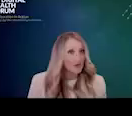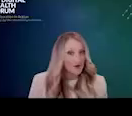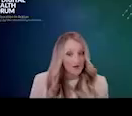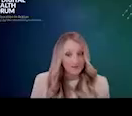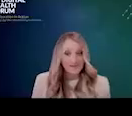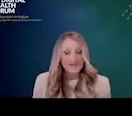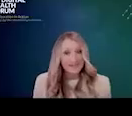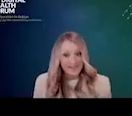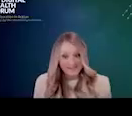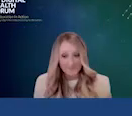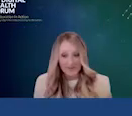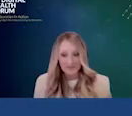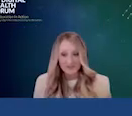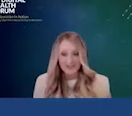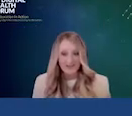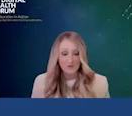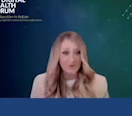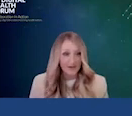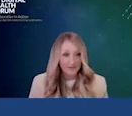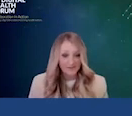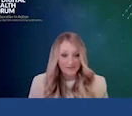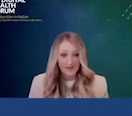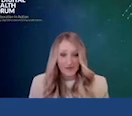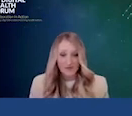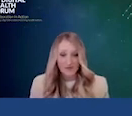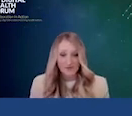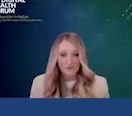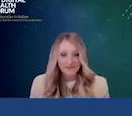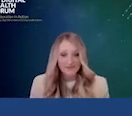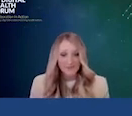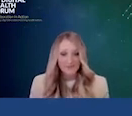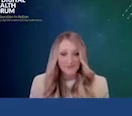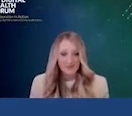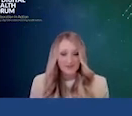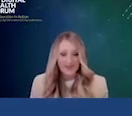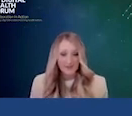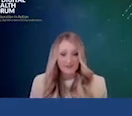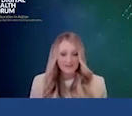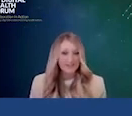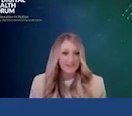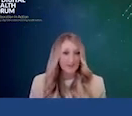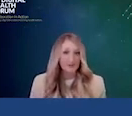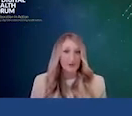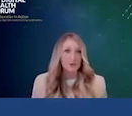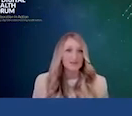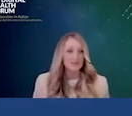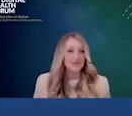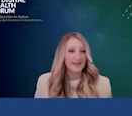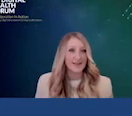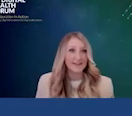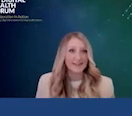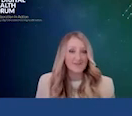a talk on connecting patients and providers through the BC Provincial Attachment System, also known